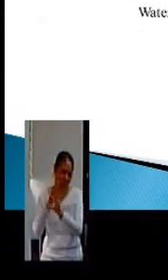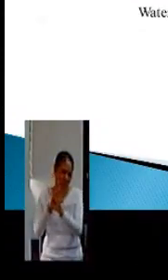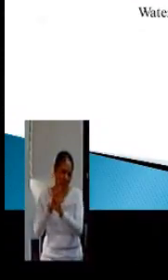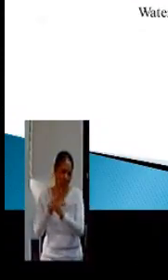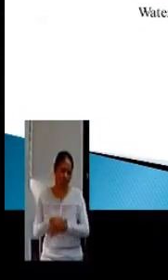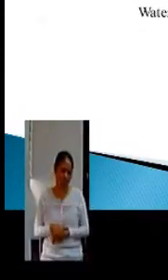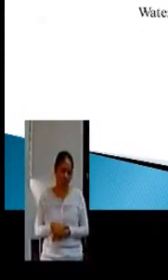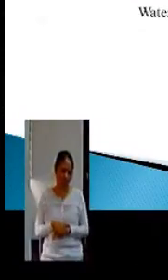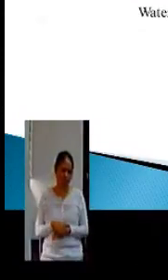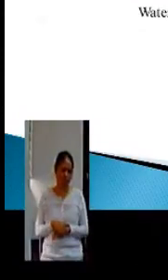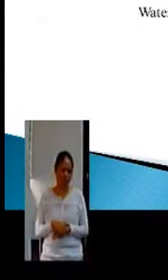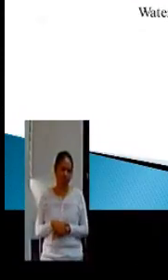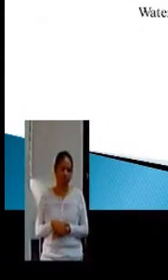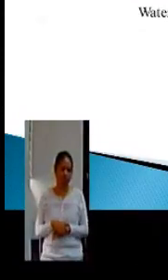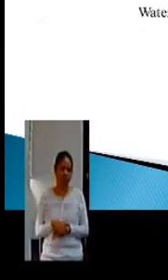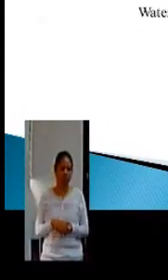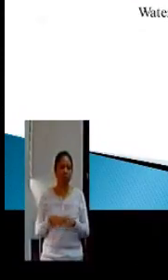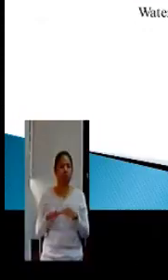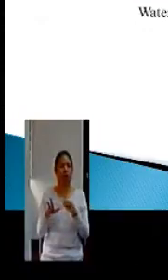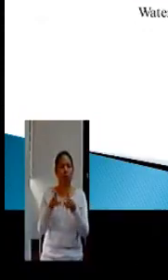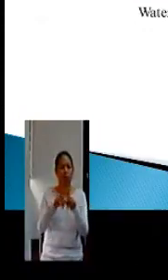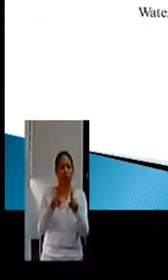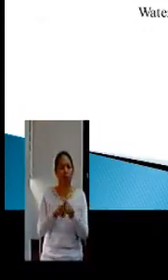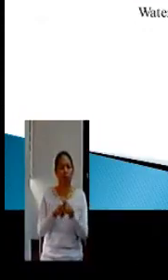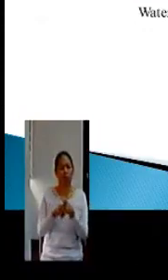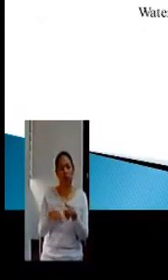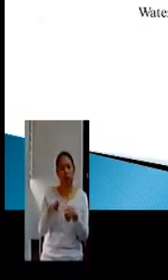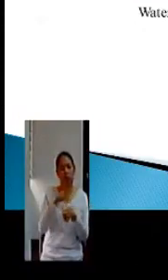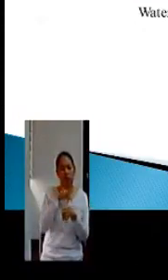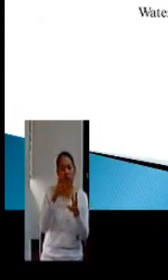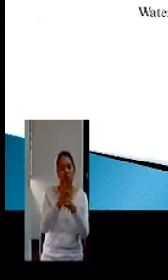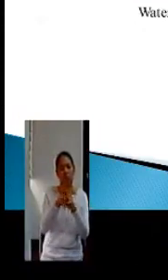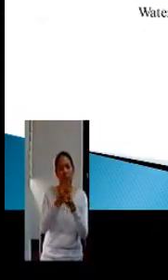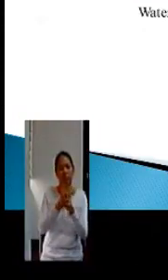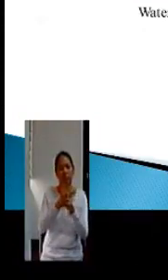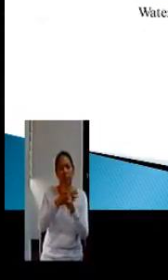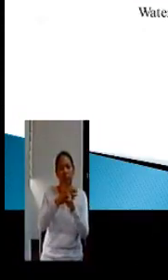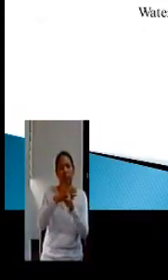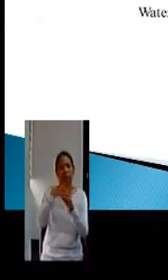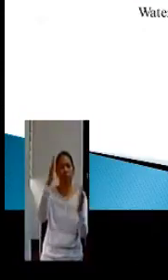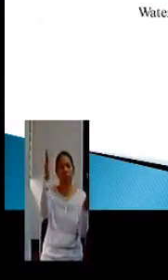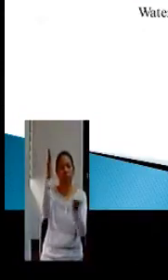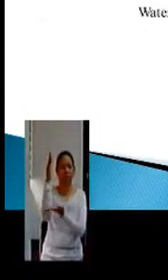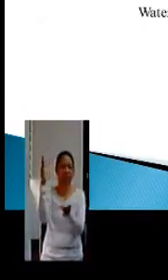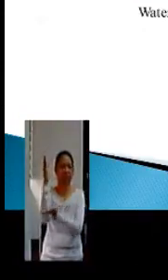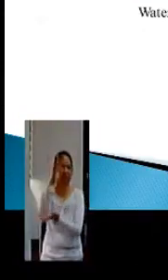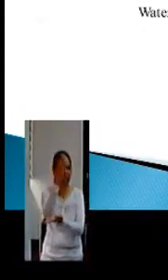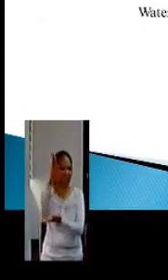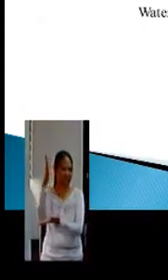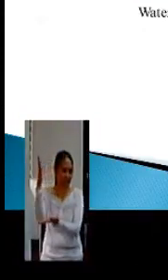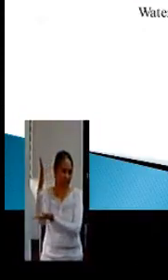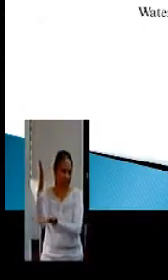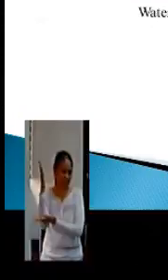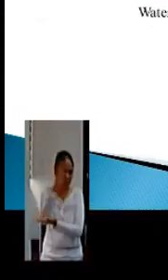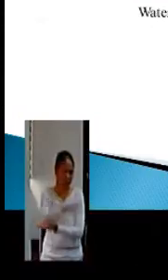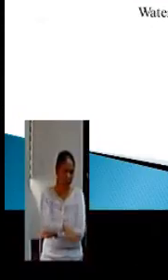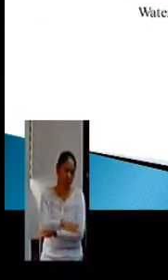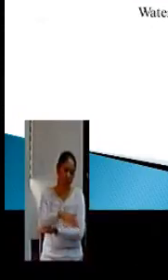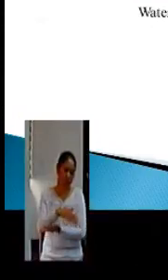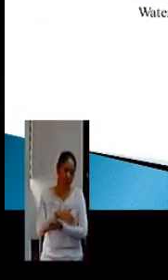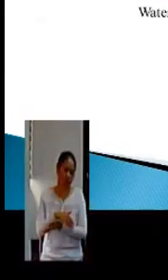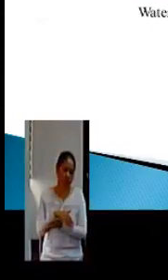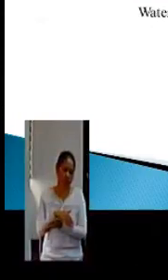and unregulated cutting of trees. I have said earlier, we rely on our environment and on our